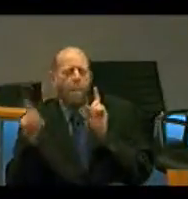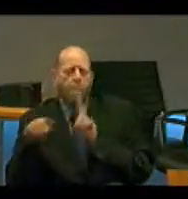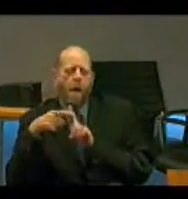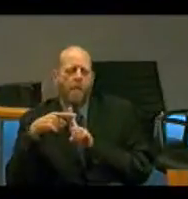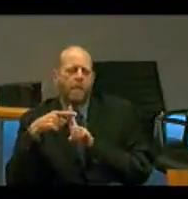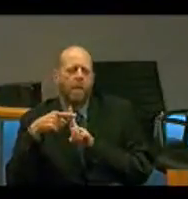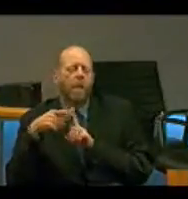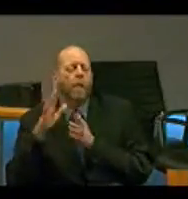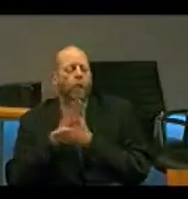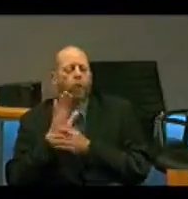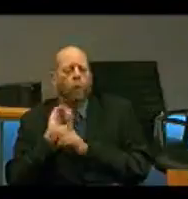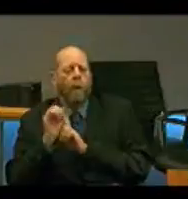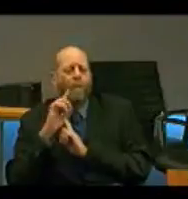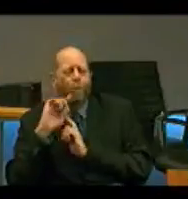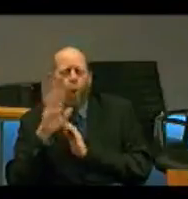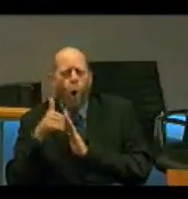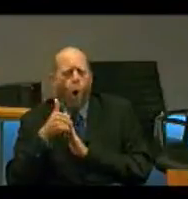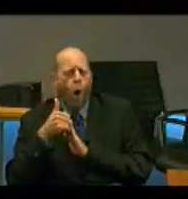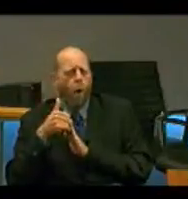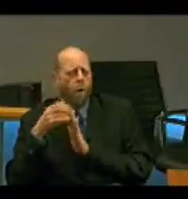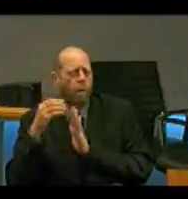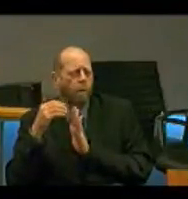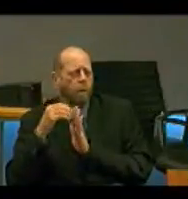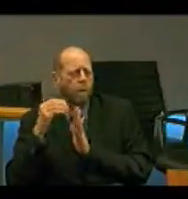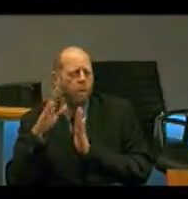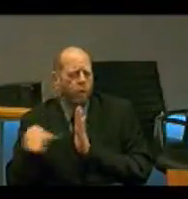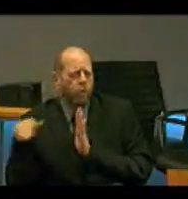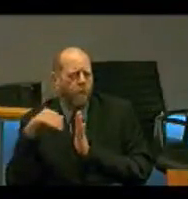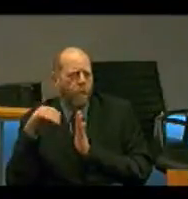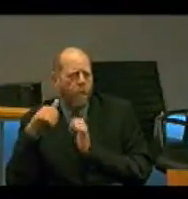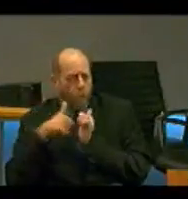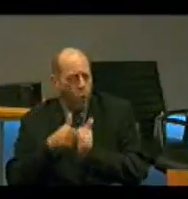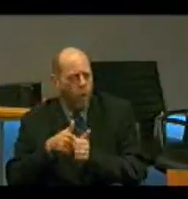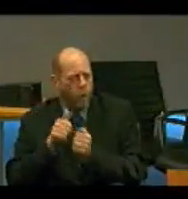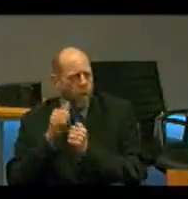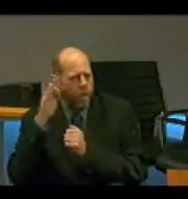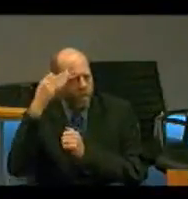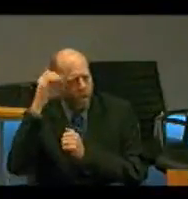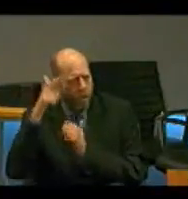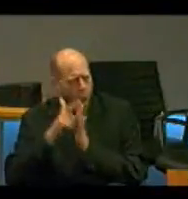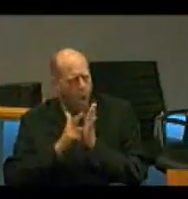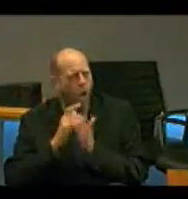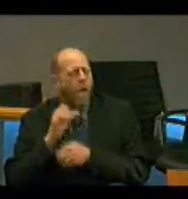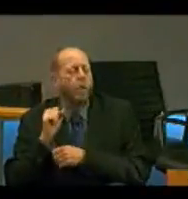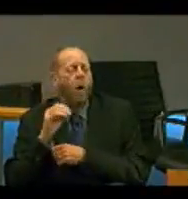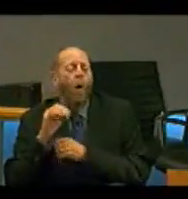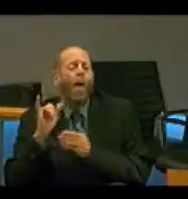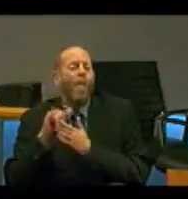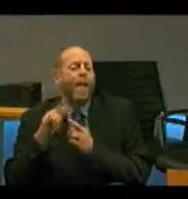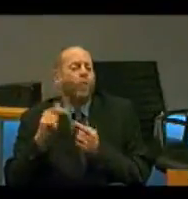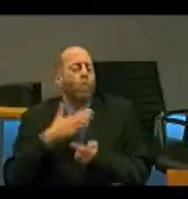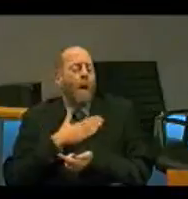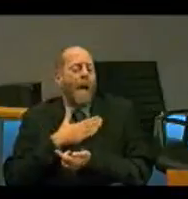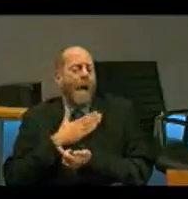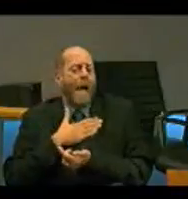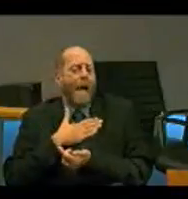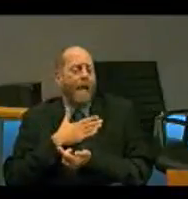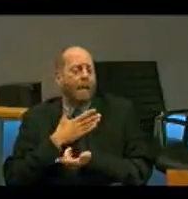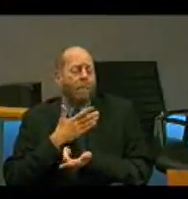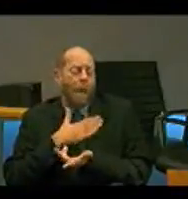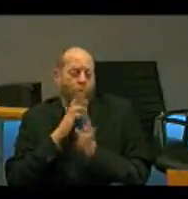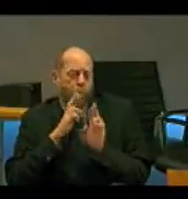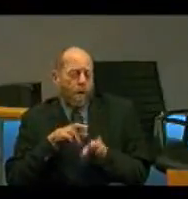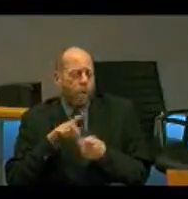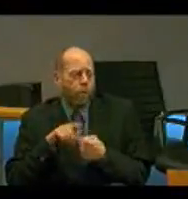school climate for all children in accordance with federal law. And so back to my response to